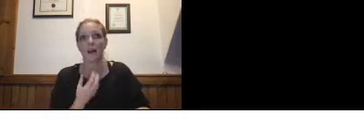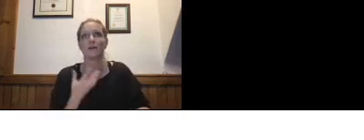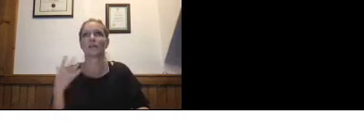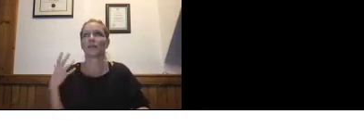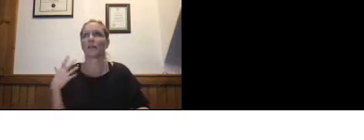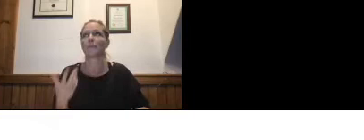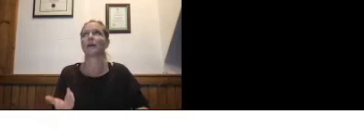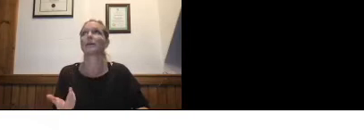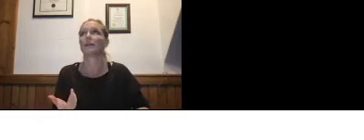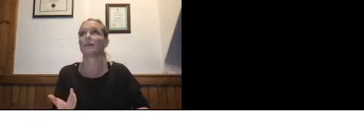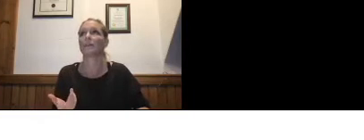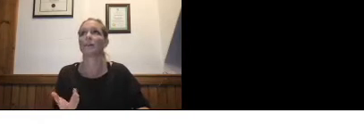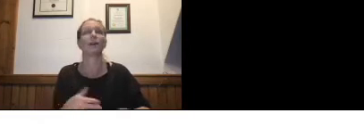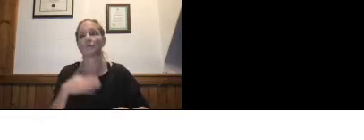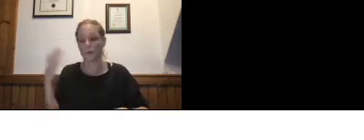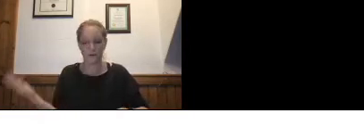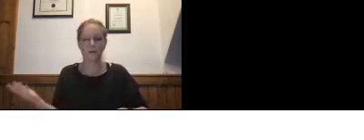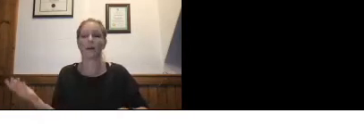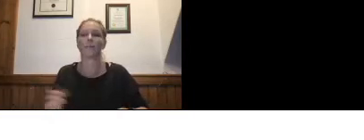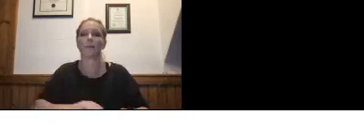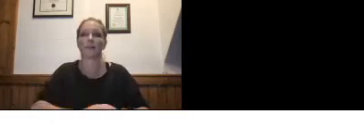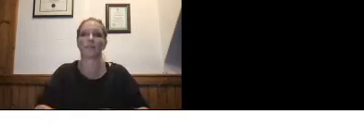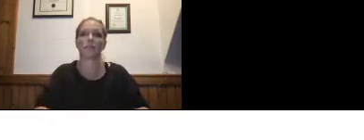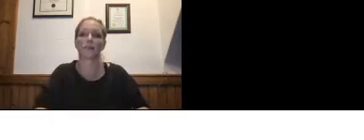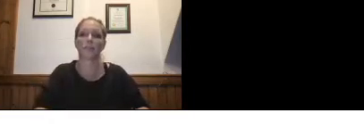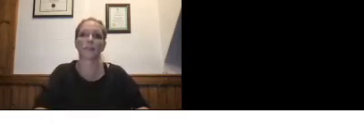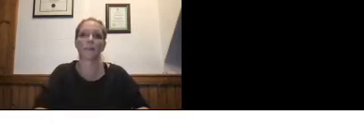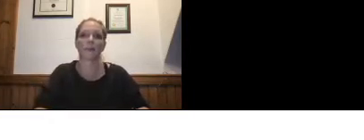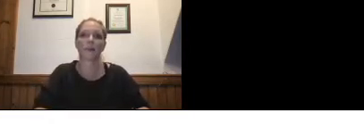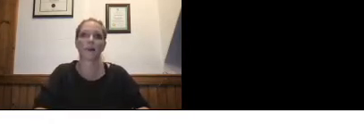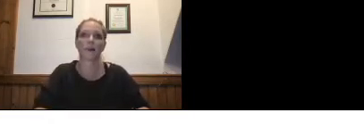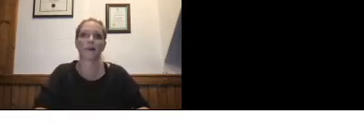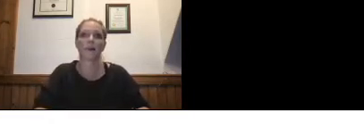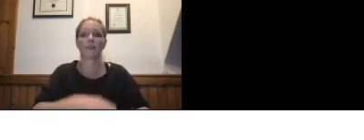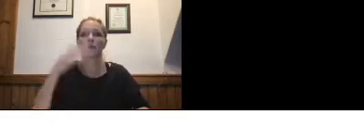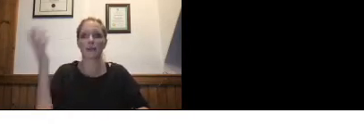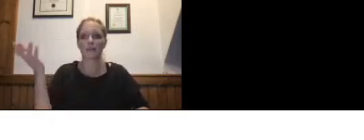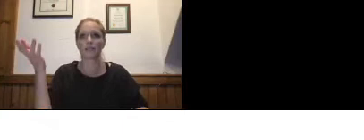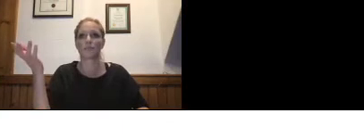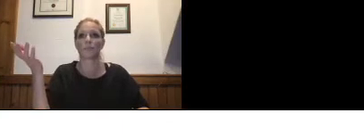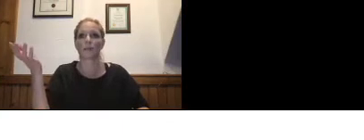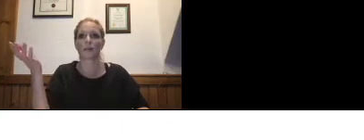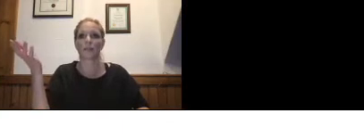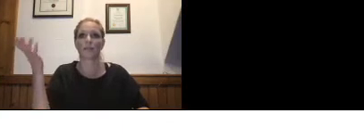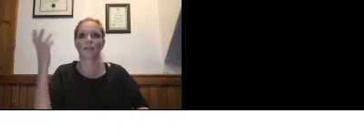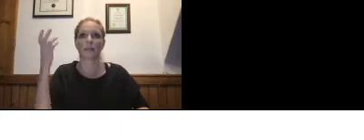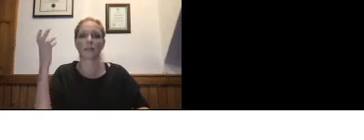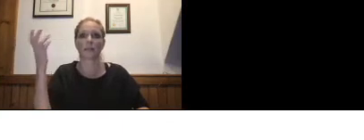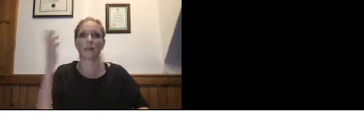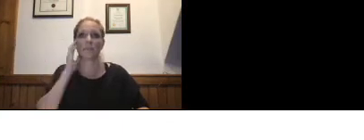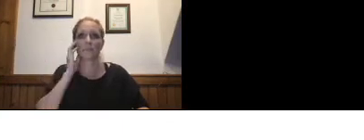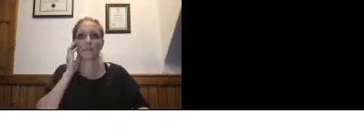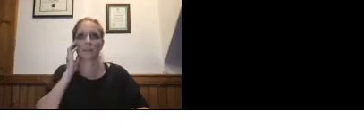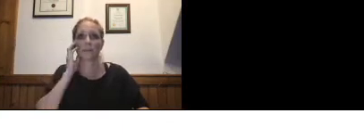out how it might be gone wrong in HD. And, Rachel's work actually